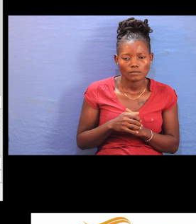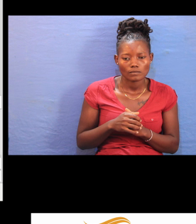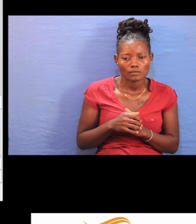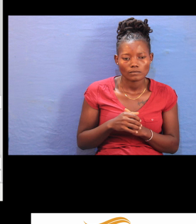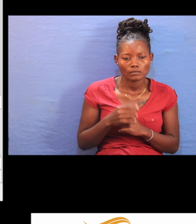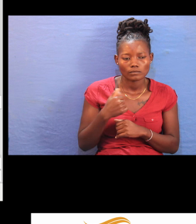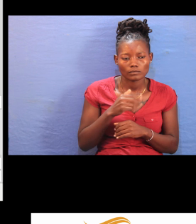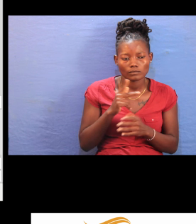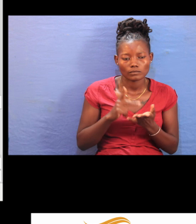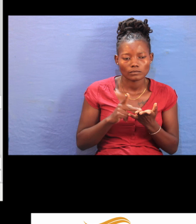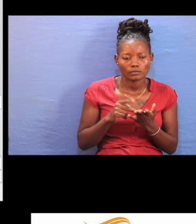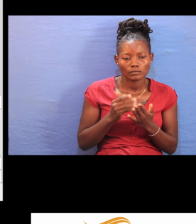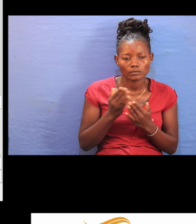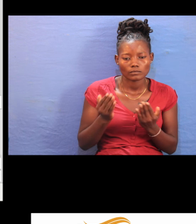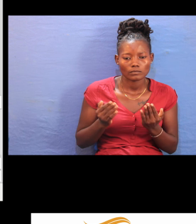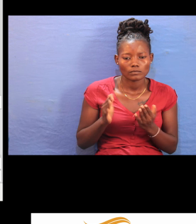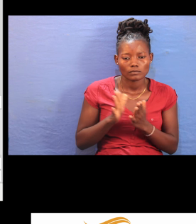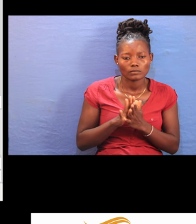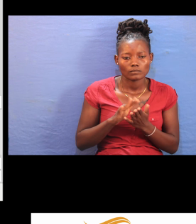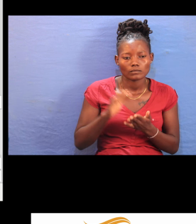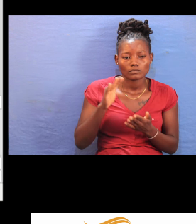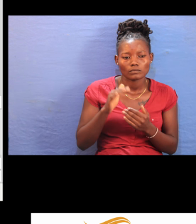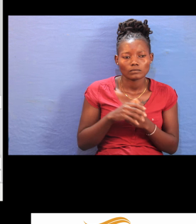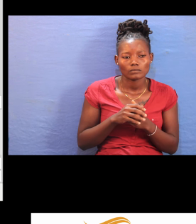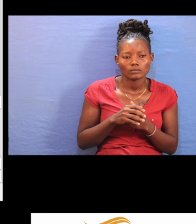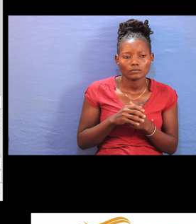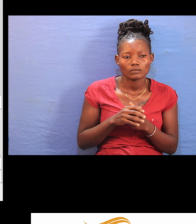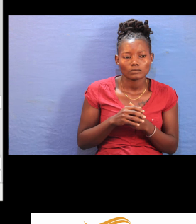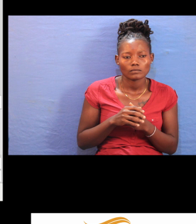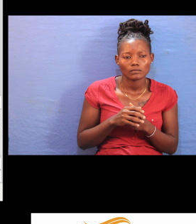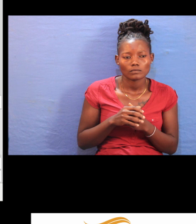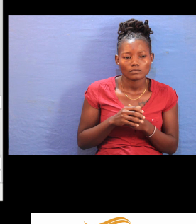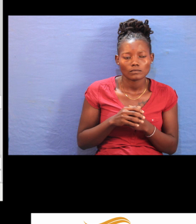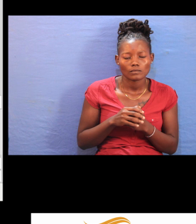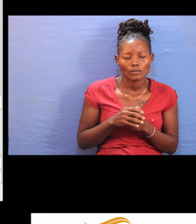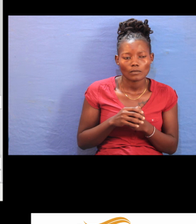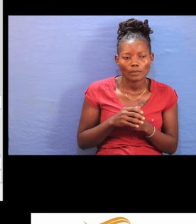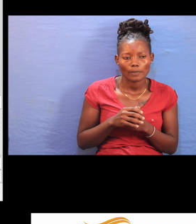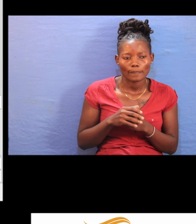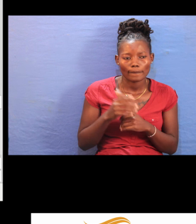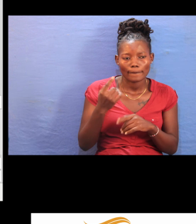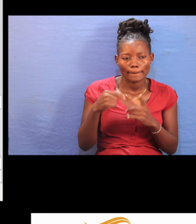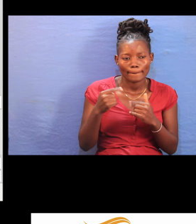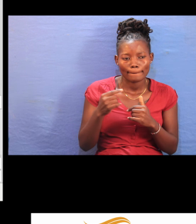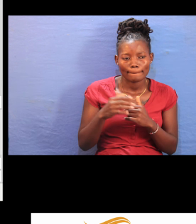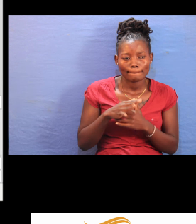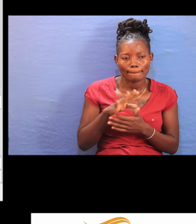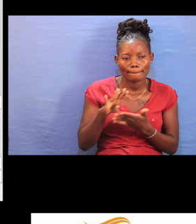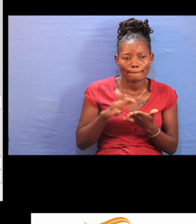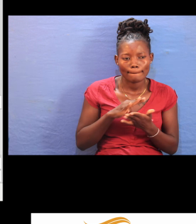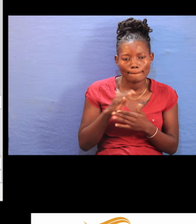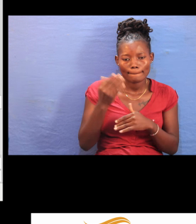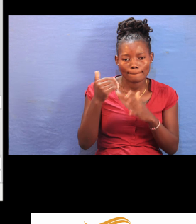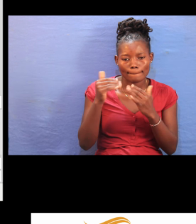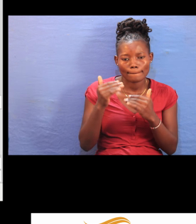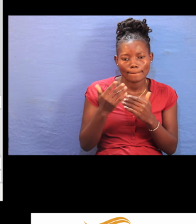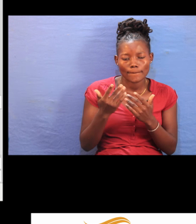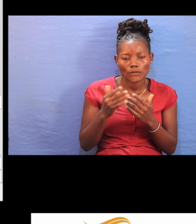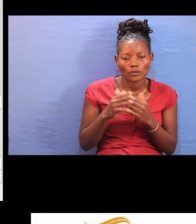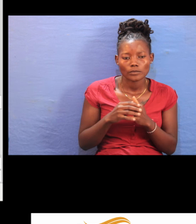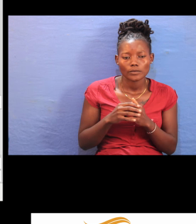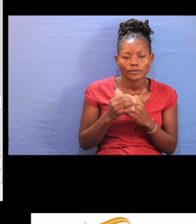So we keep those in multiple lifts, not just snatch and clean and jerk, our competition lifts, but for squats or for